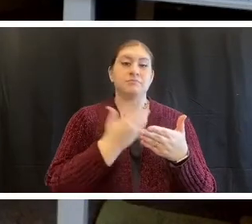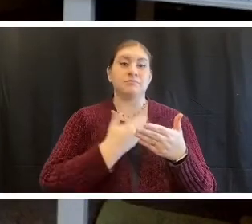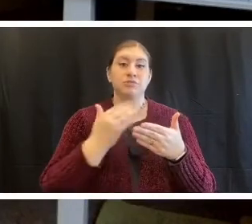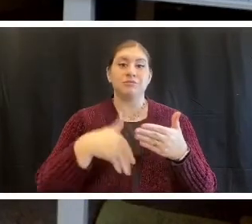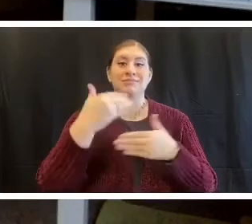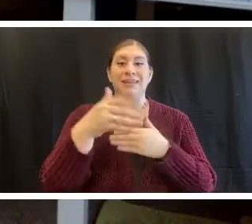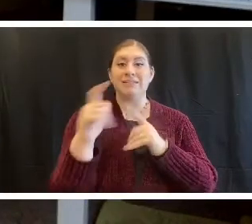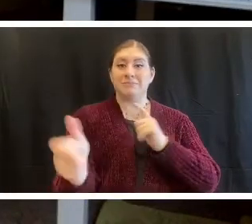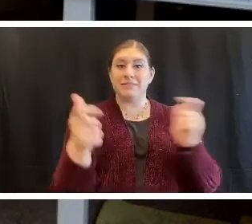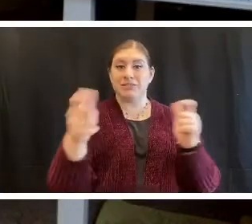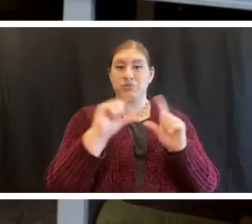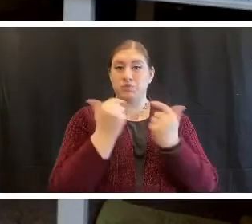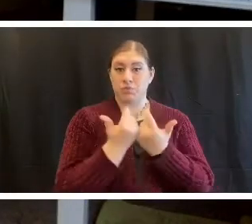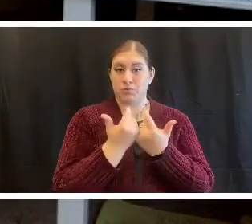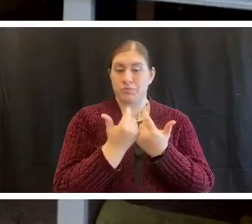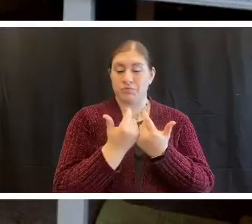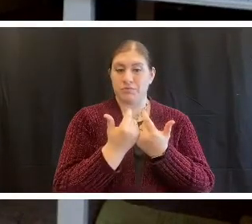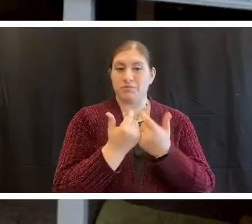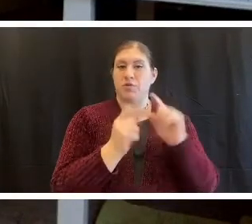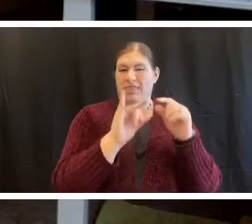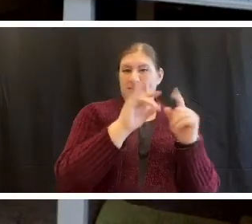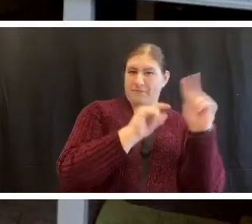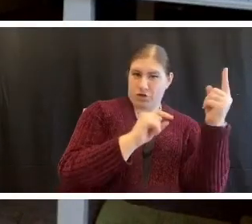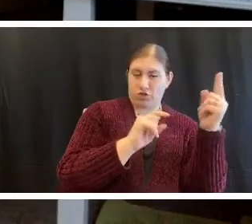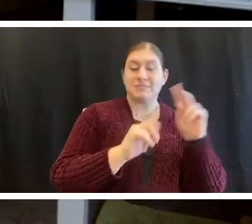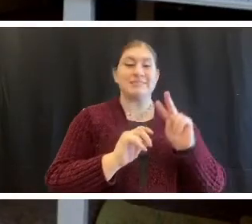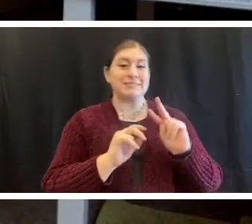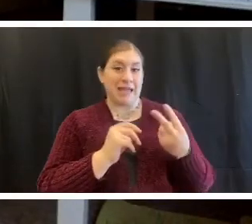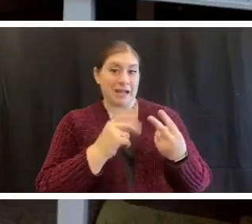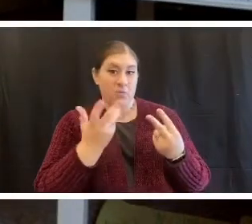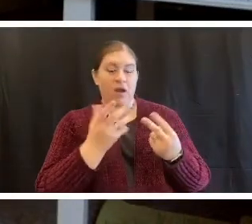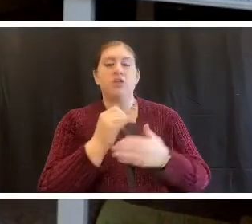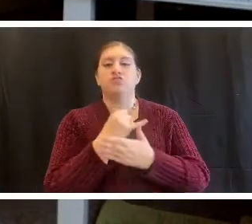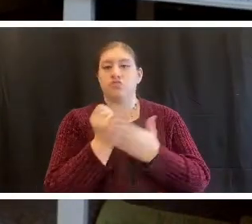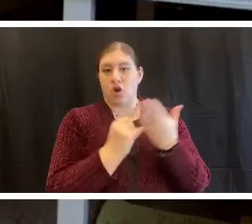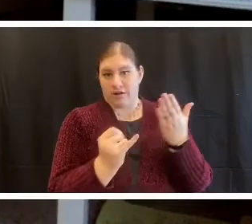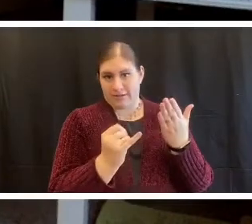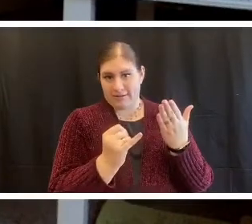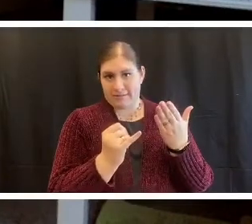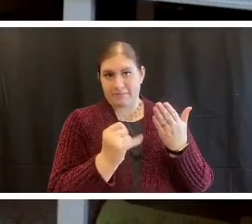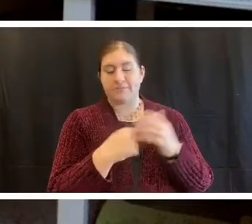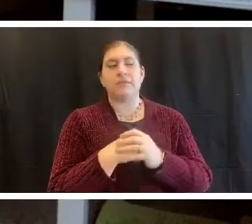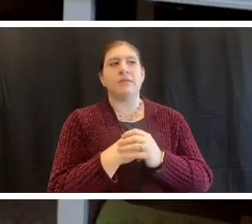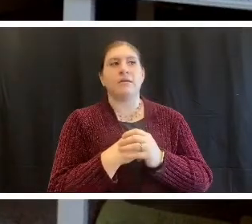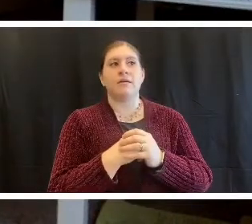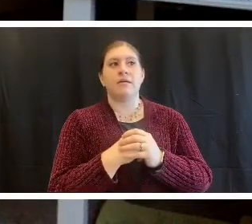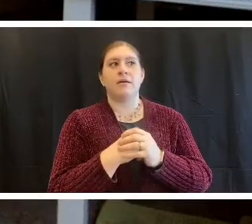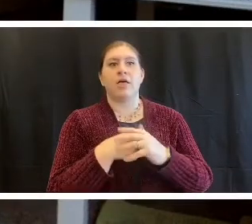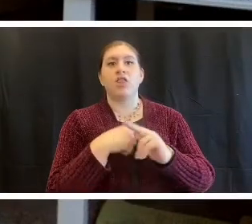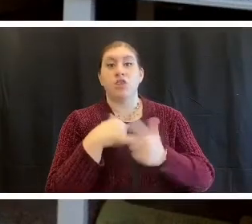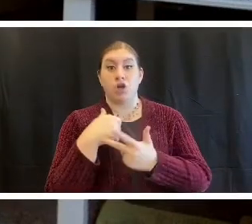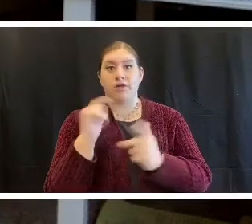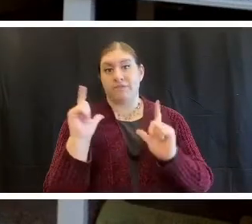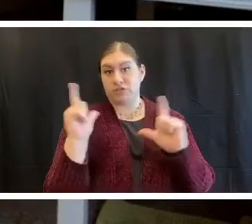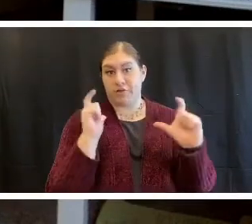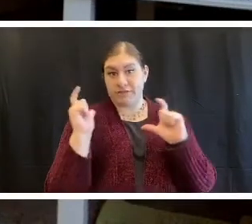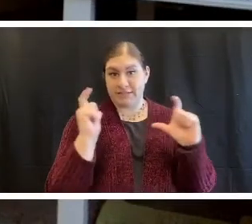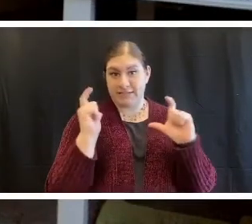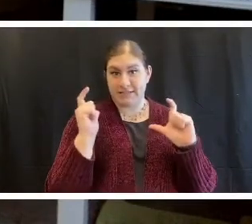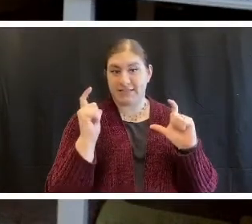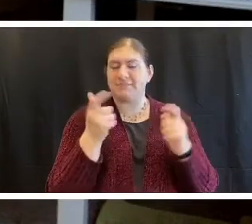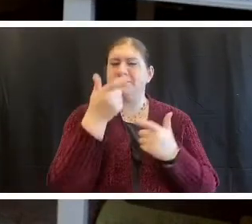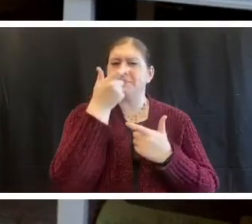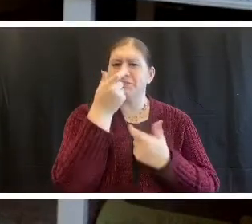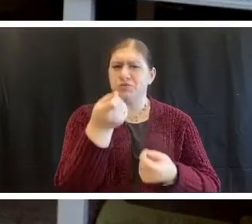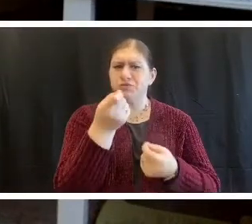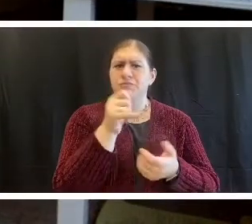next largest group would then be drawing, actually, and then photography. What's